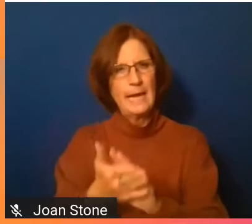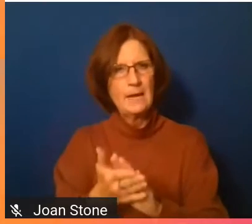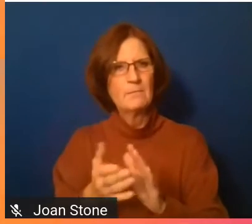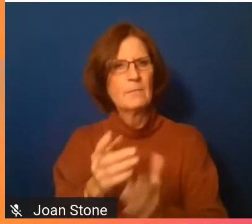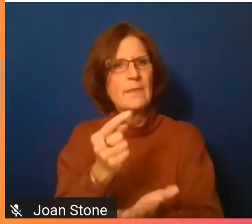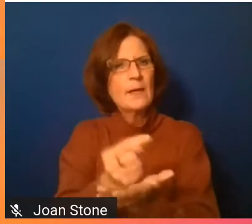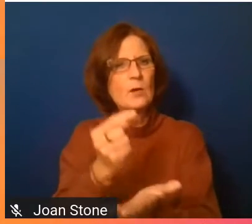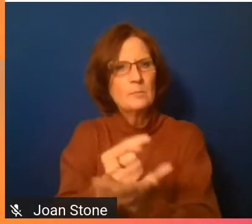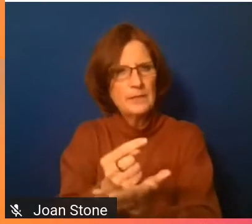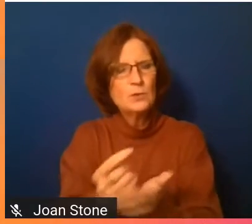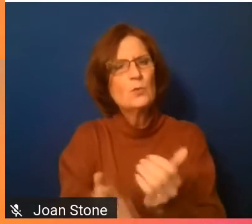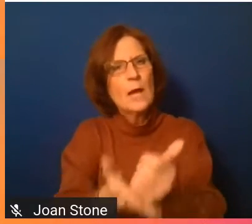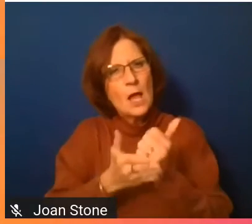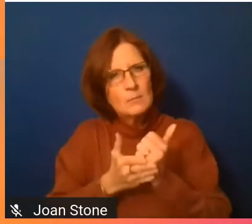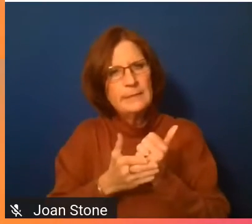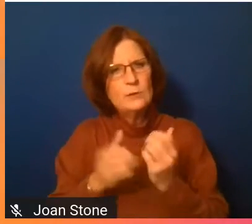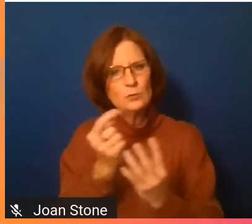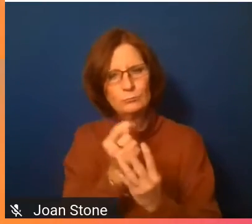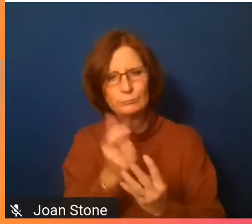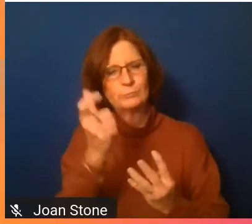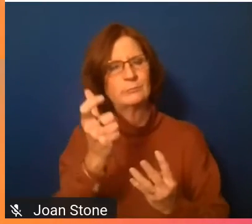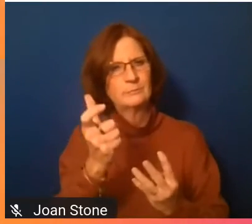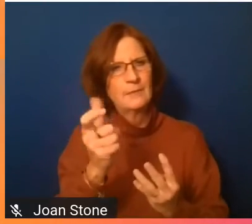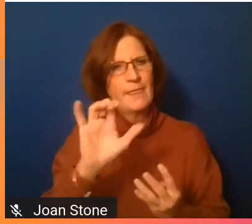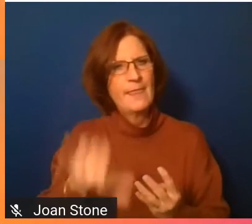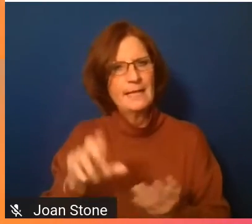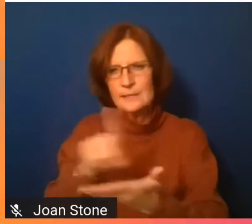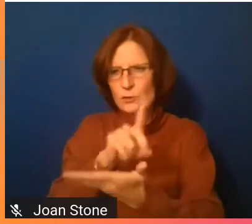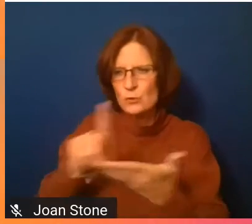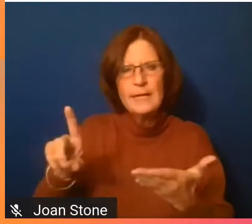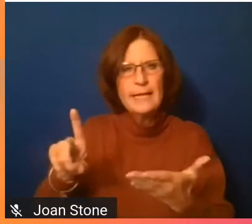get rid of that prejudice to making this film,